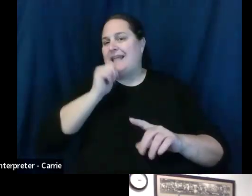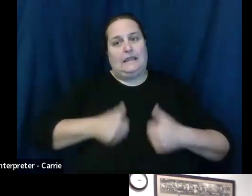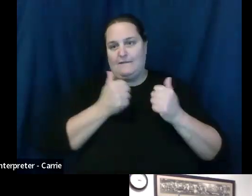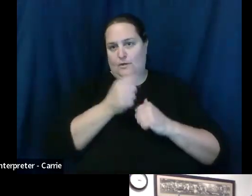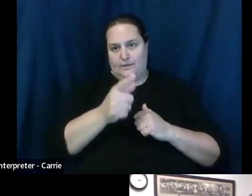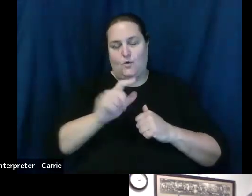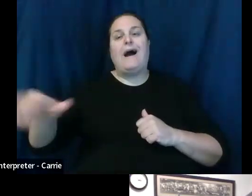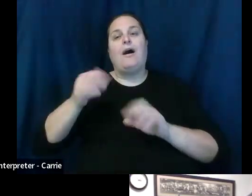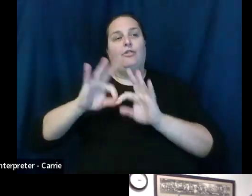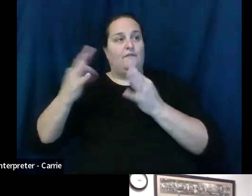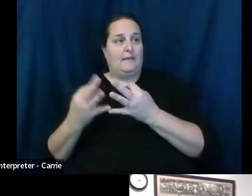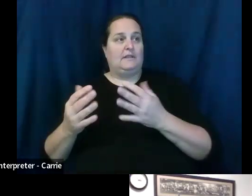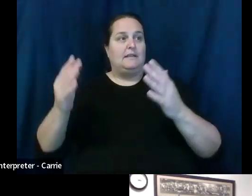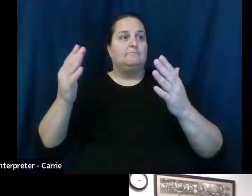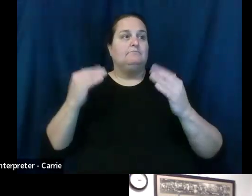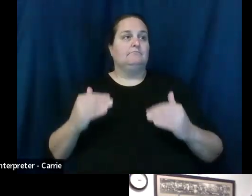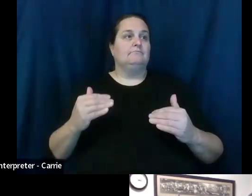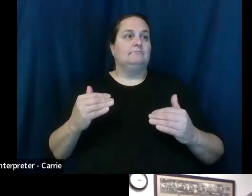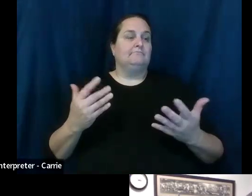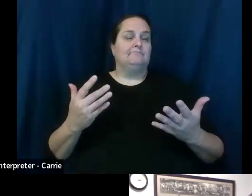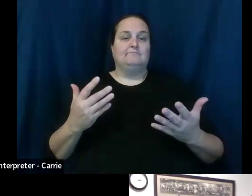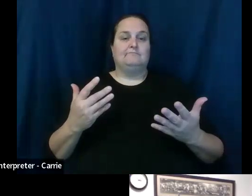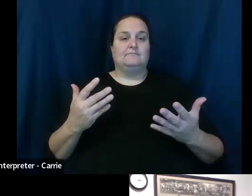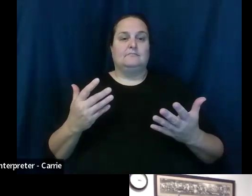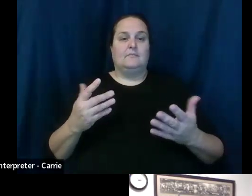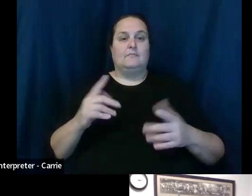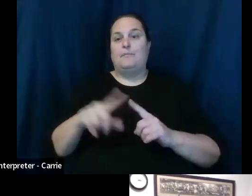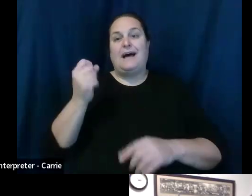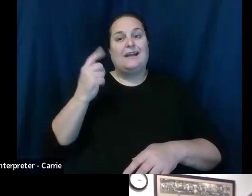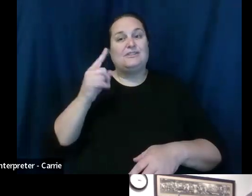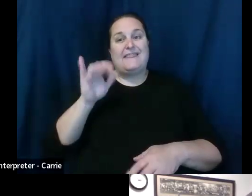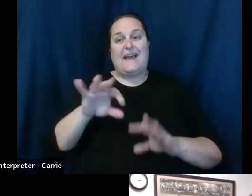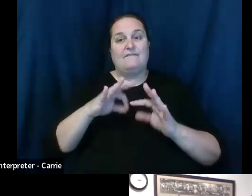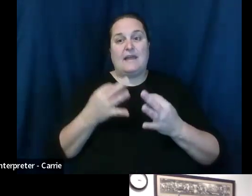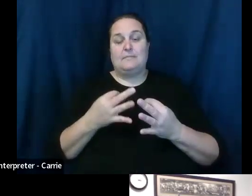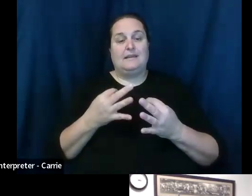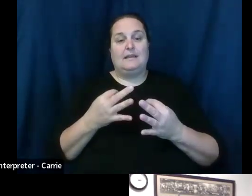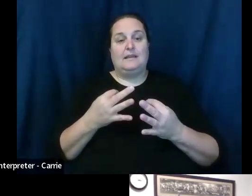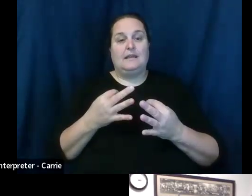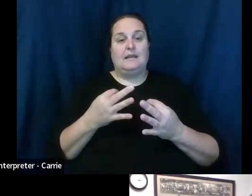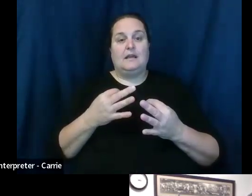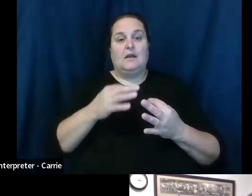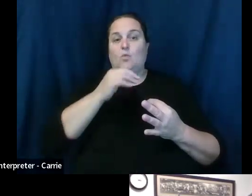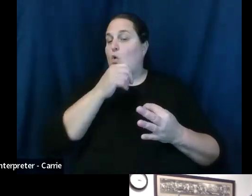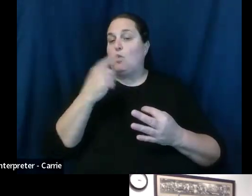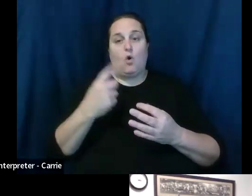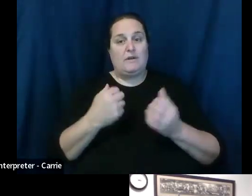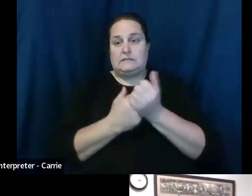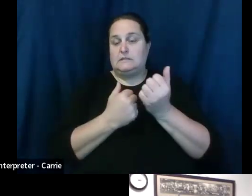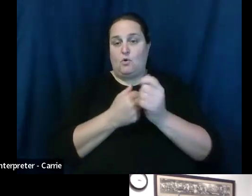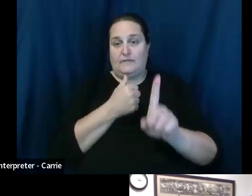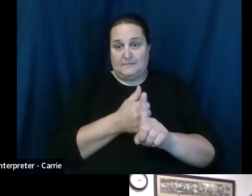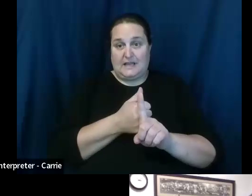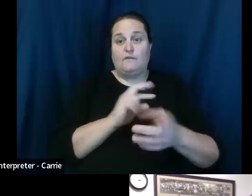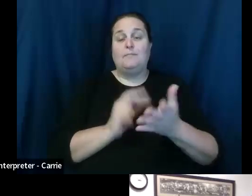builds a plan for your whole household, your family members are not necessarily going to be the support network for themselves. You want to make